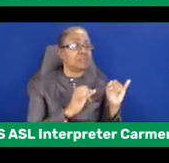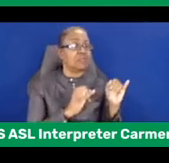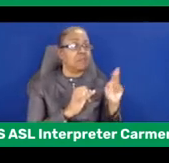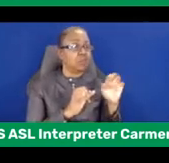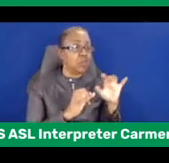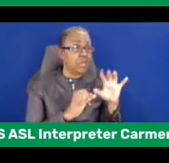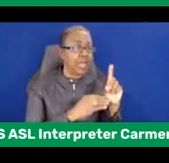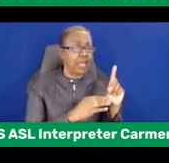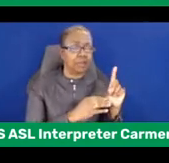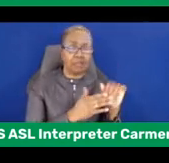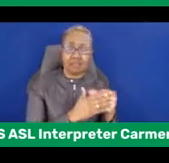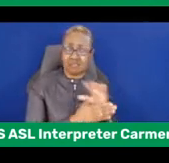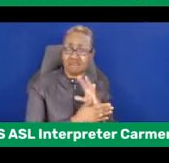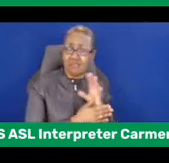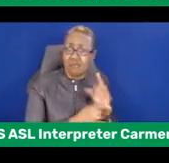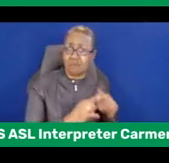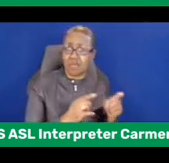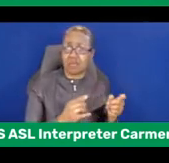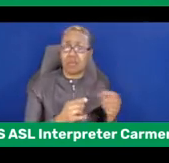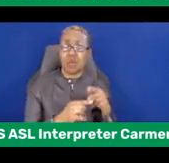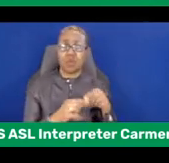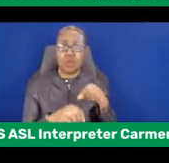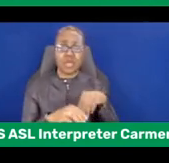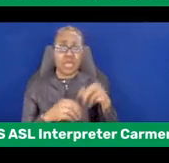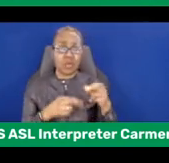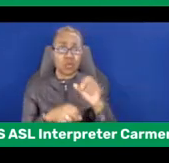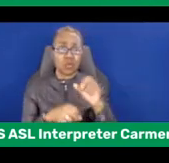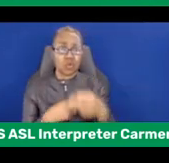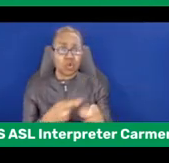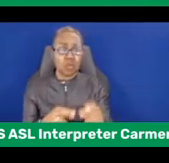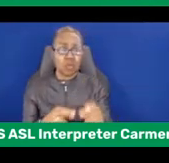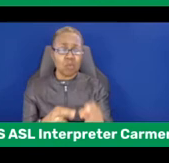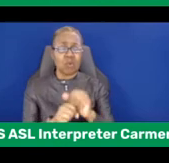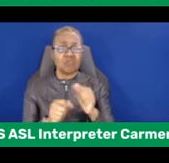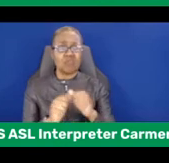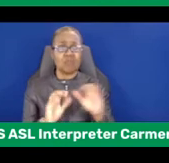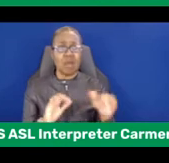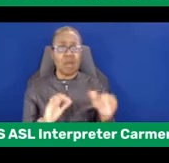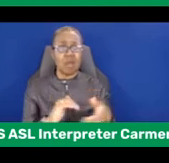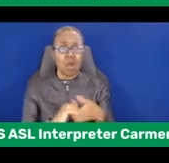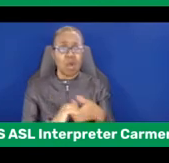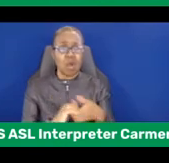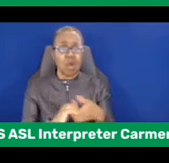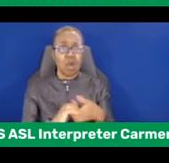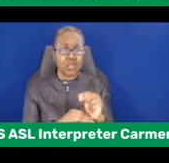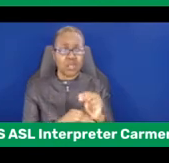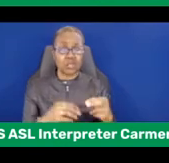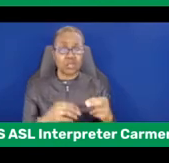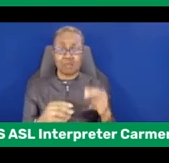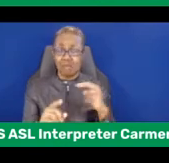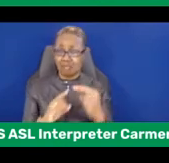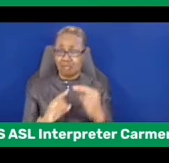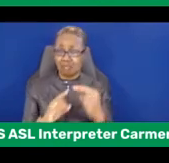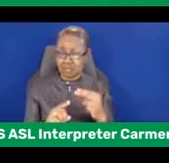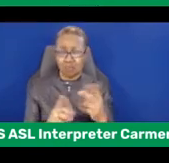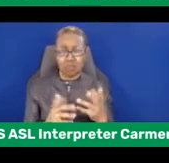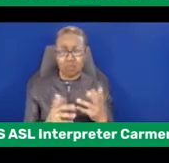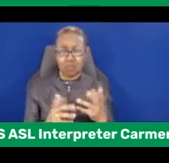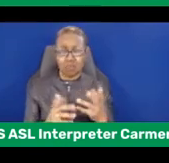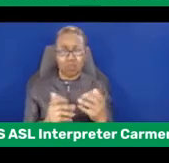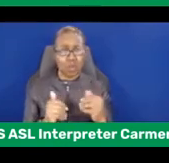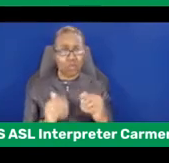think as we sit in the room, when we're working from a coalition lens, we're like, well, no, we want to highlight equity. And